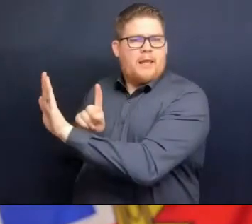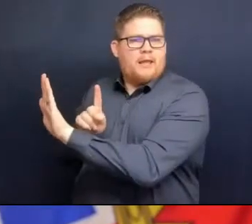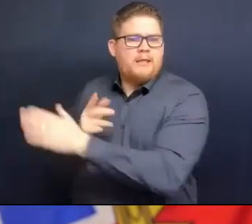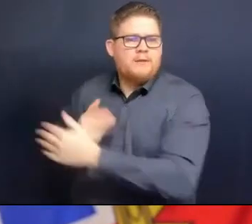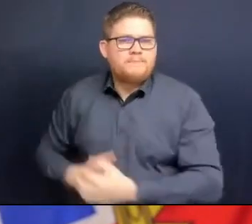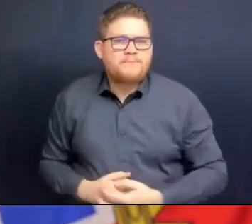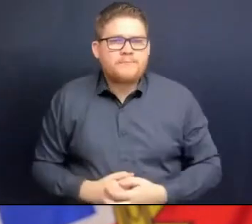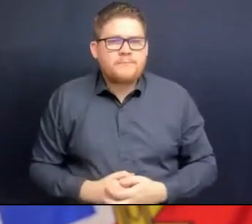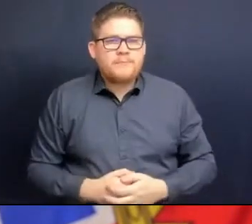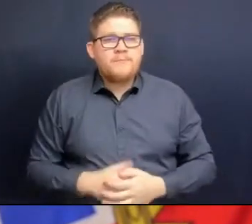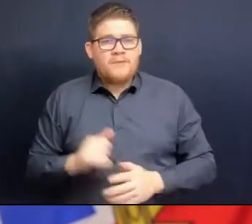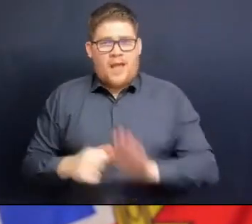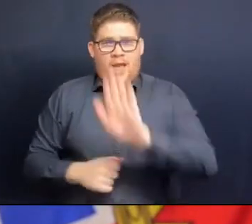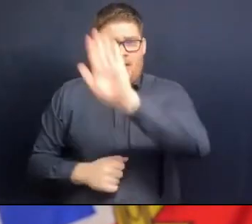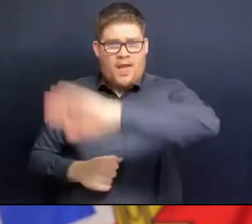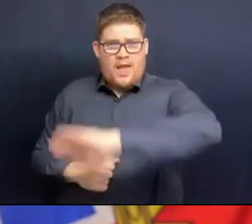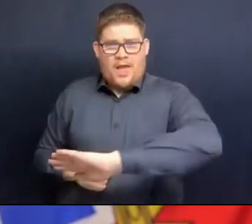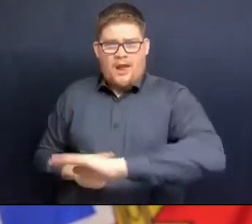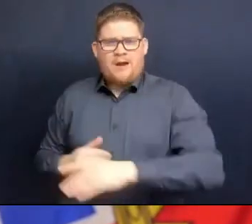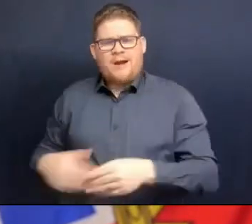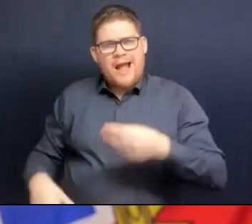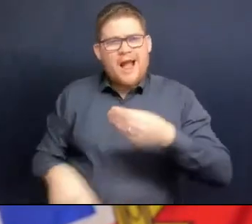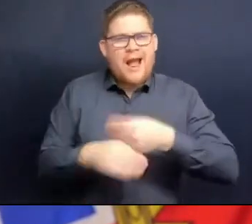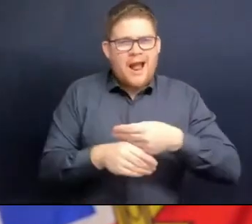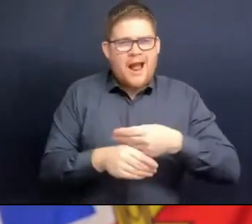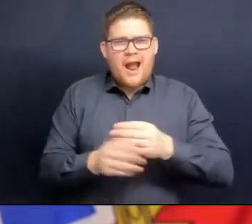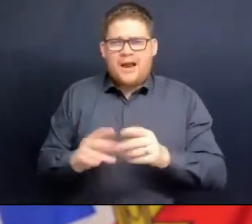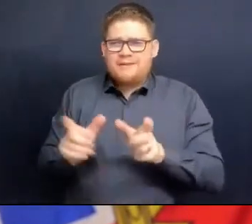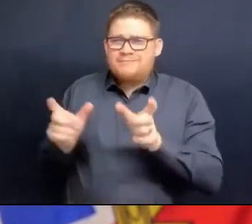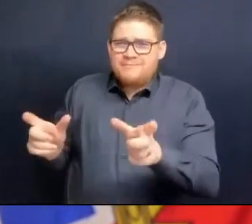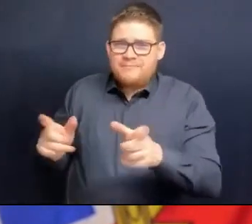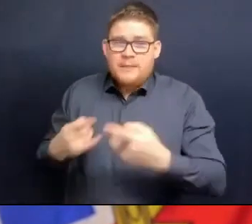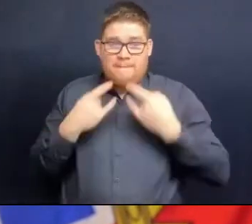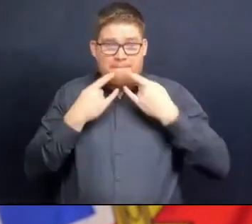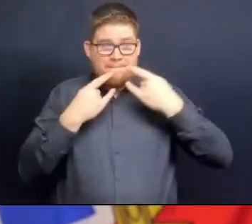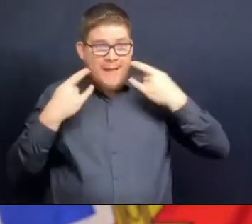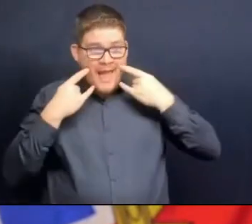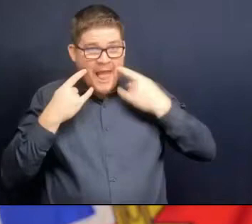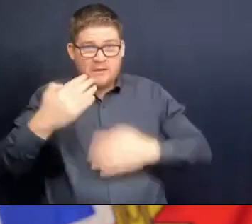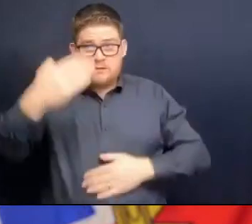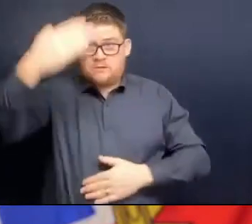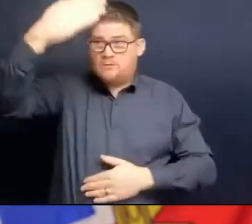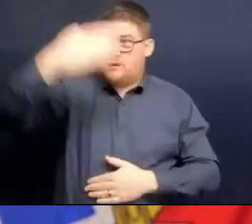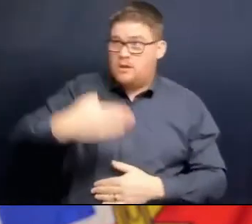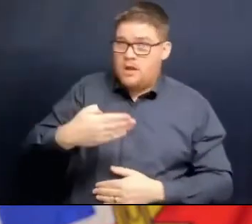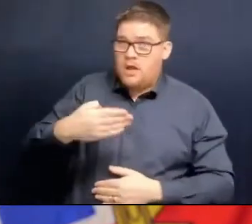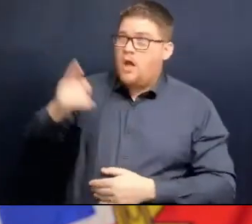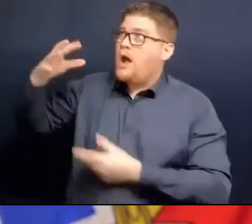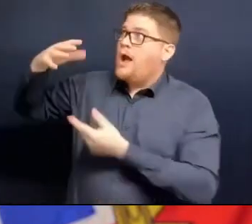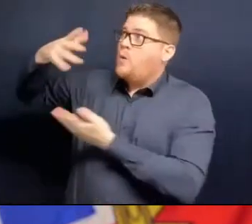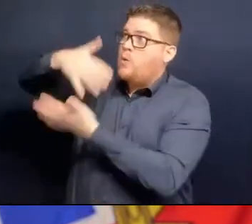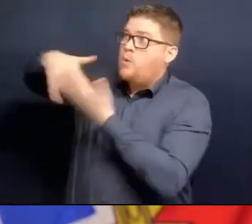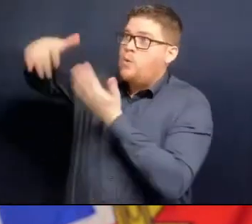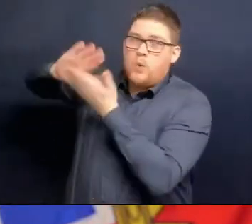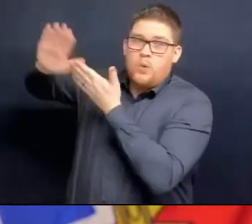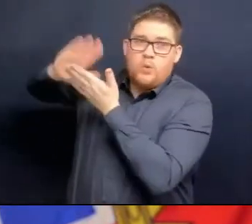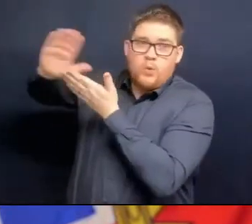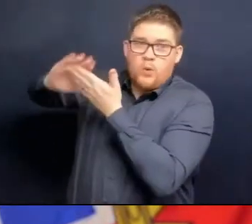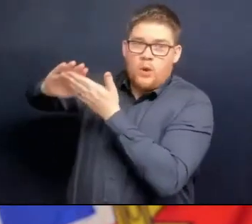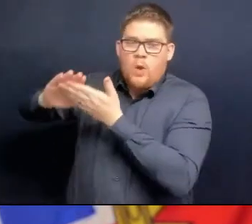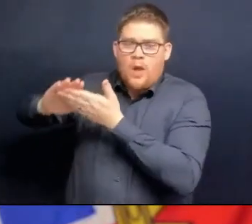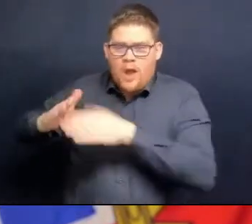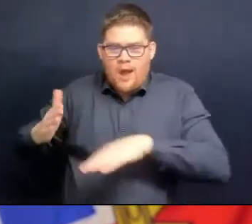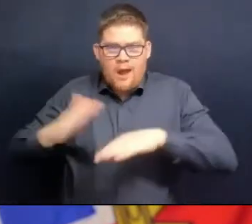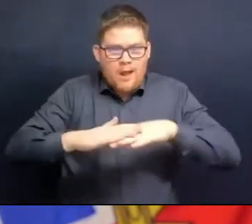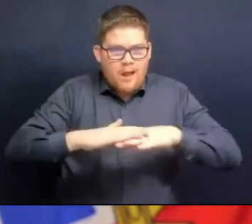is effective, along with wearing masks, along with keeping distance, along with ventilation. So it's not one or the other. It